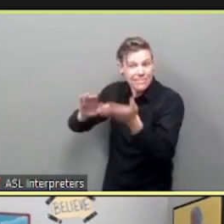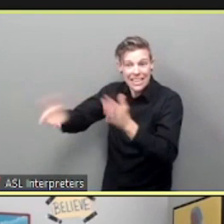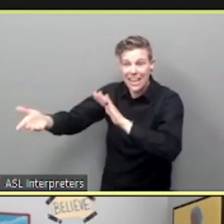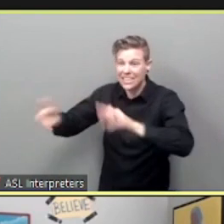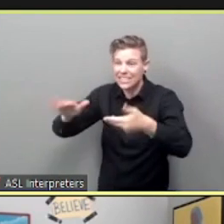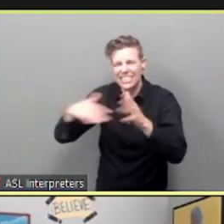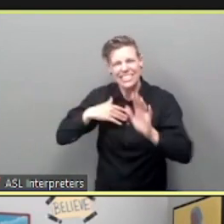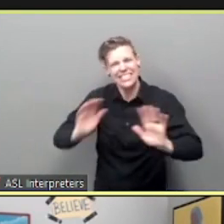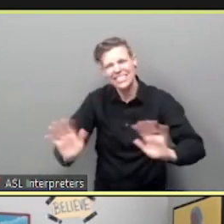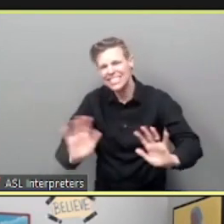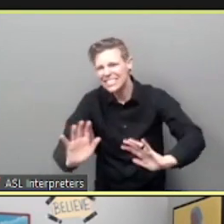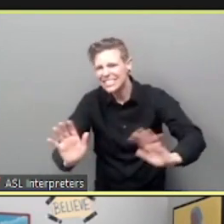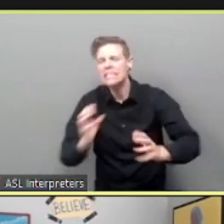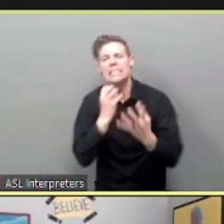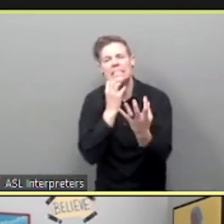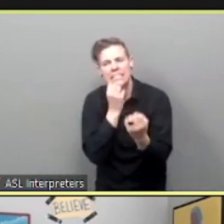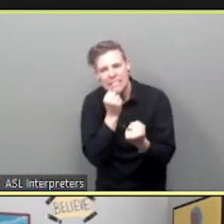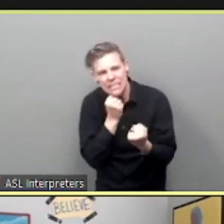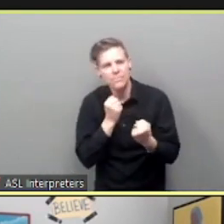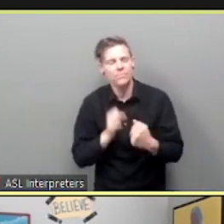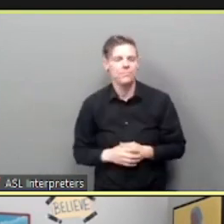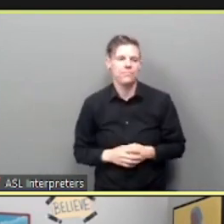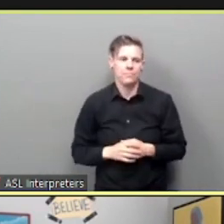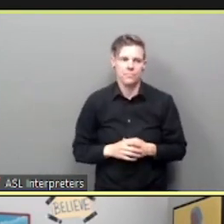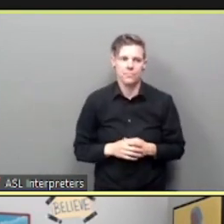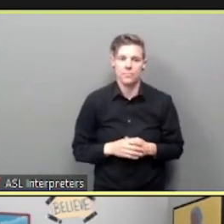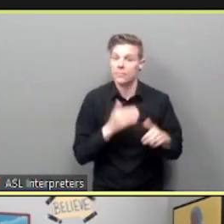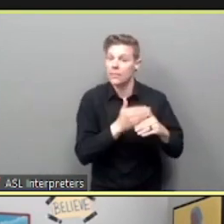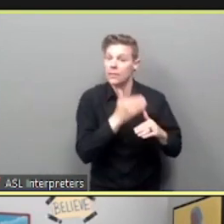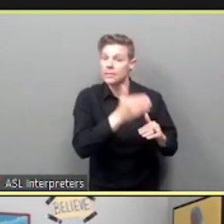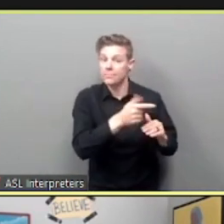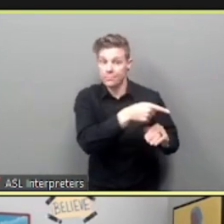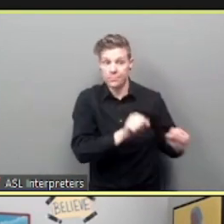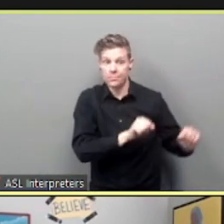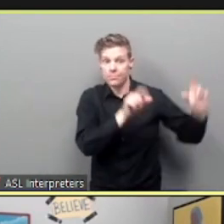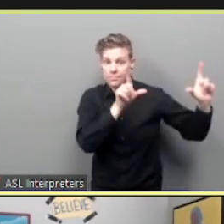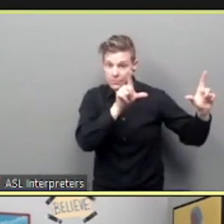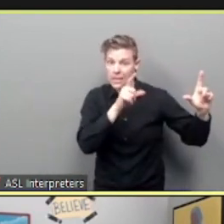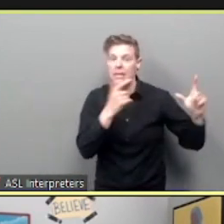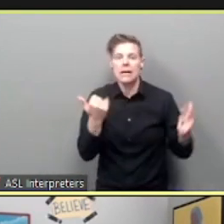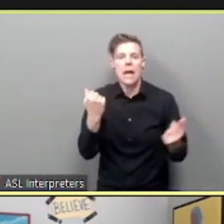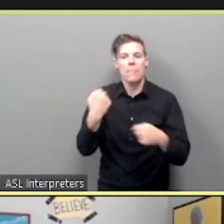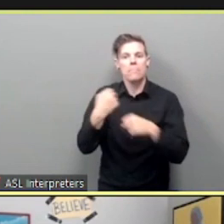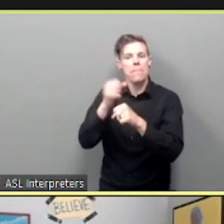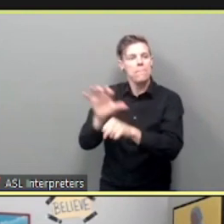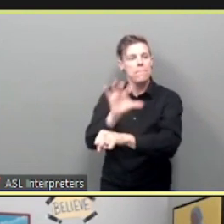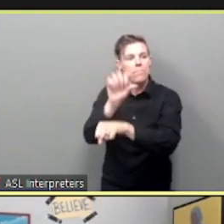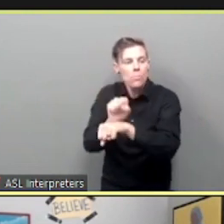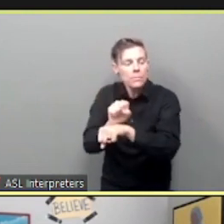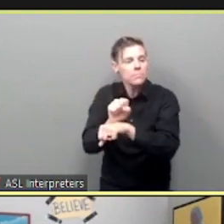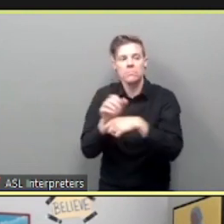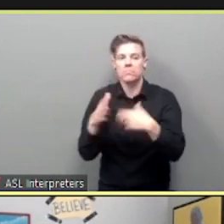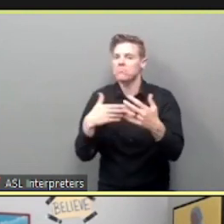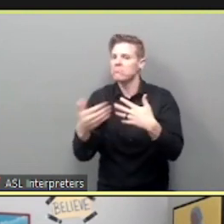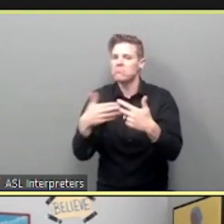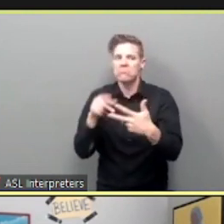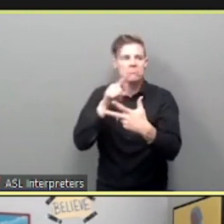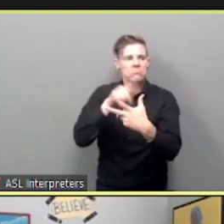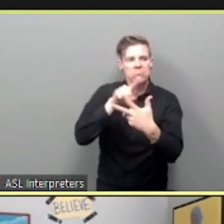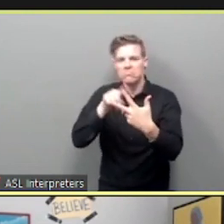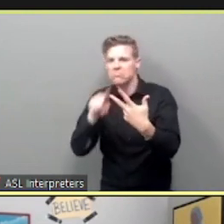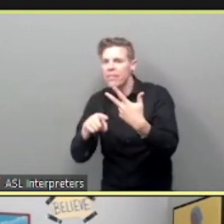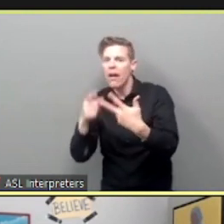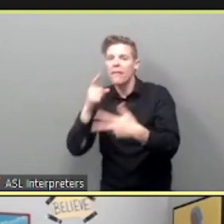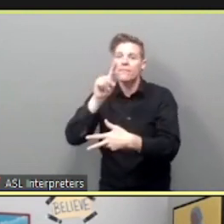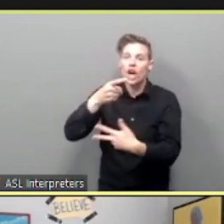So you can make your vaccine appointment today, whether it's your first doses or your booster doses. You